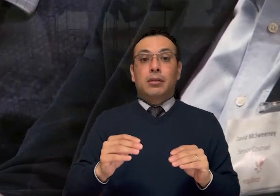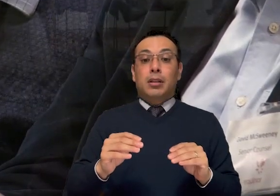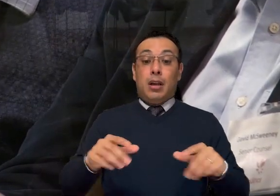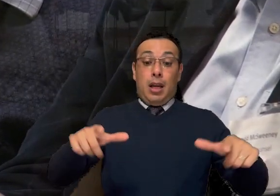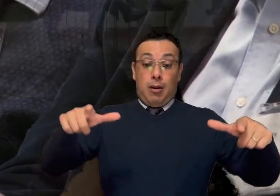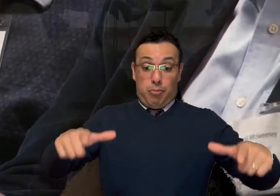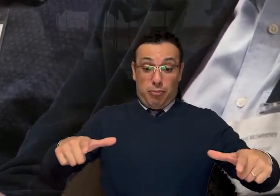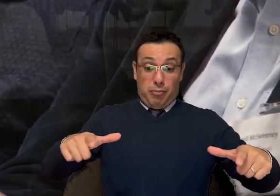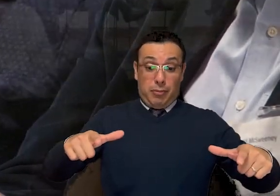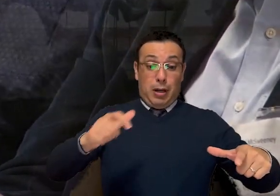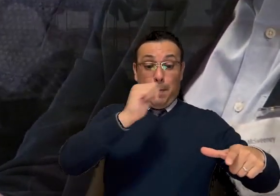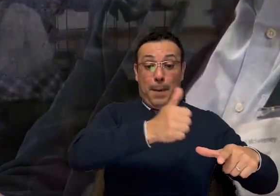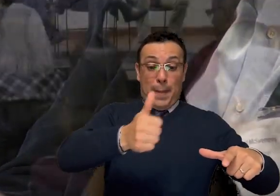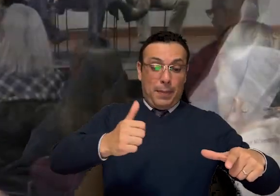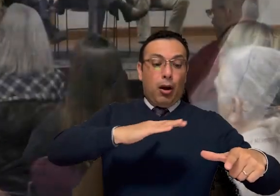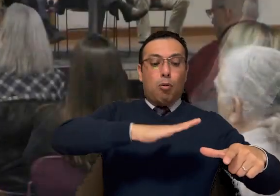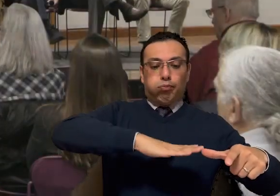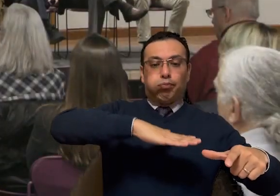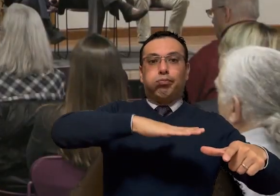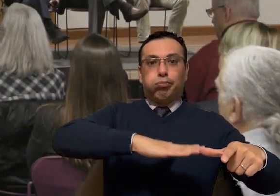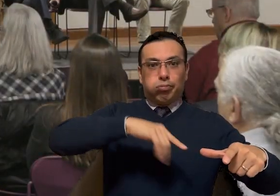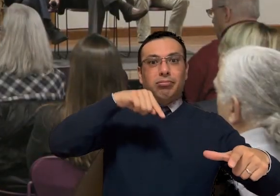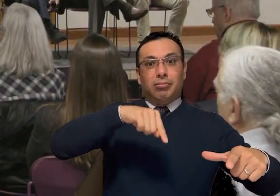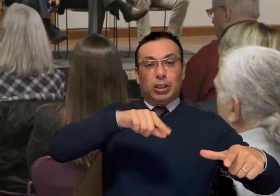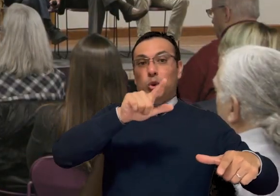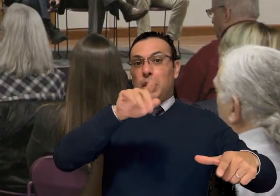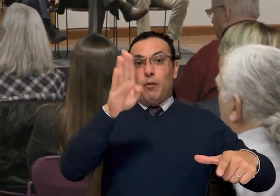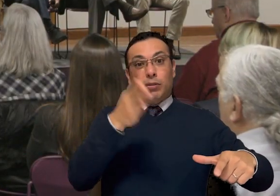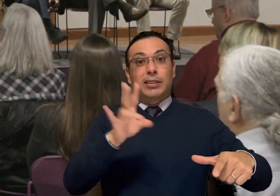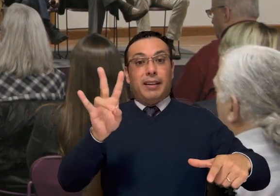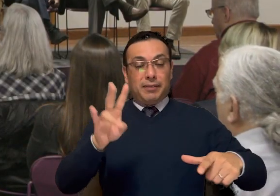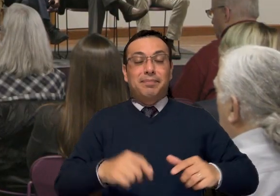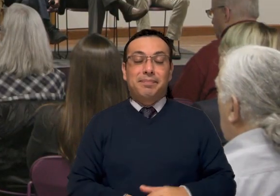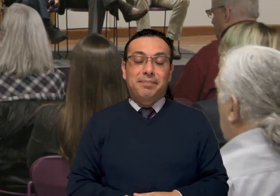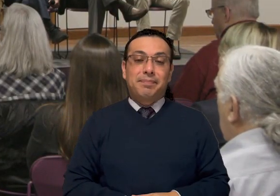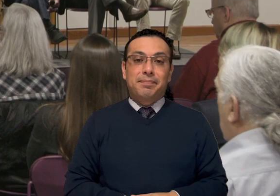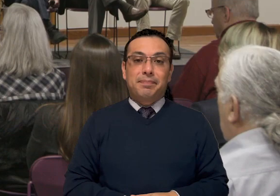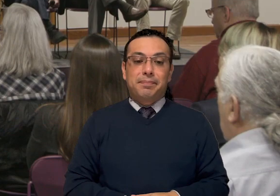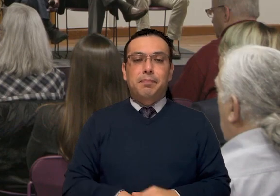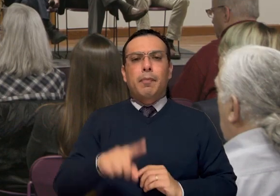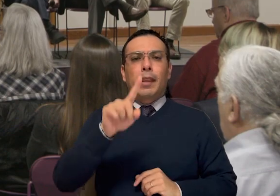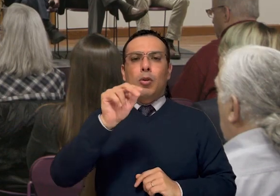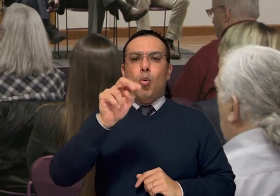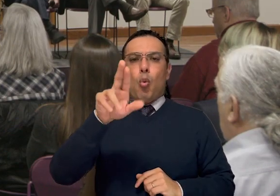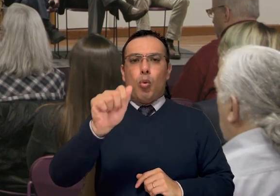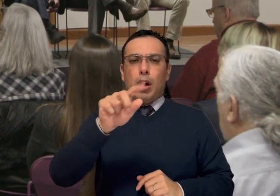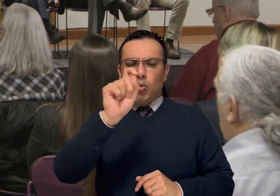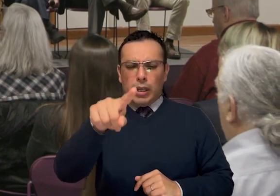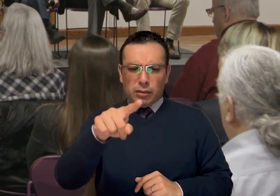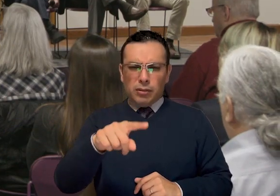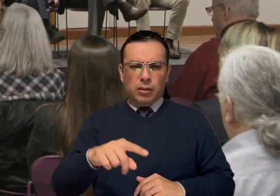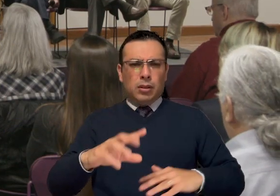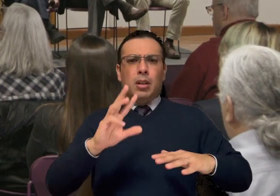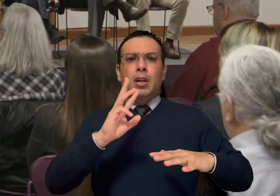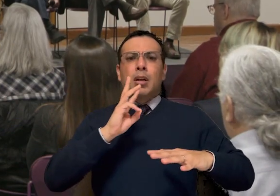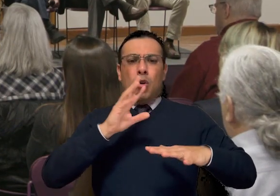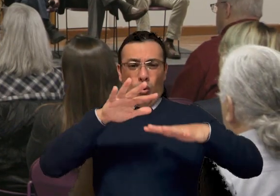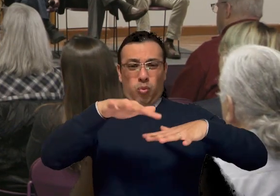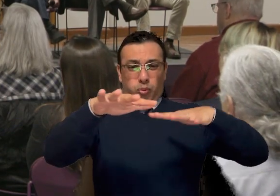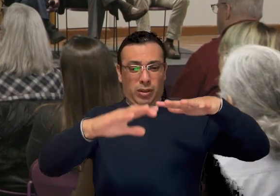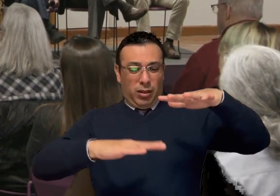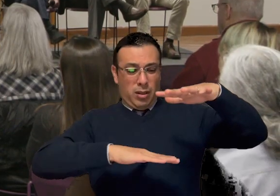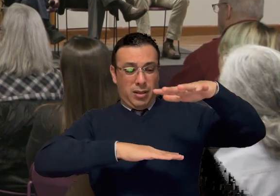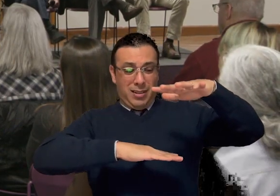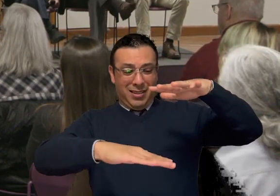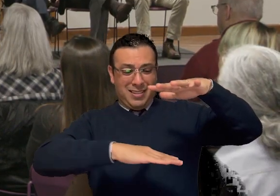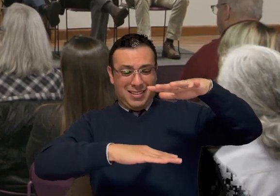How is the cable placed under the seabed? Is it trenched? Is it tunneled? Something else?